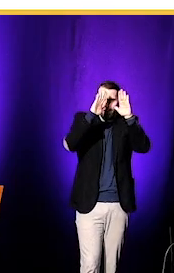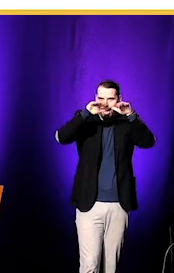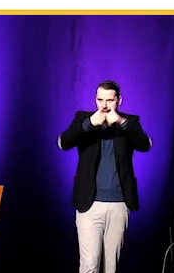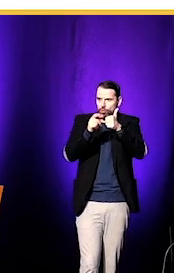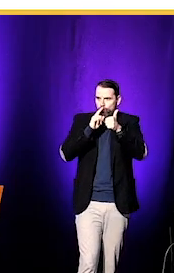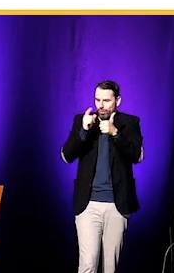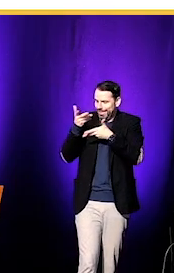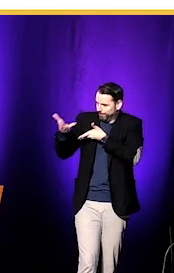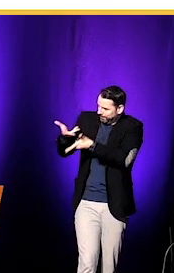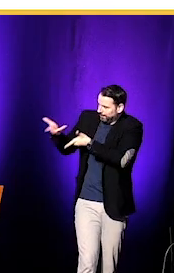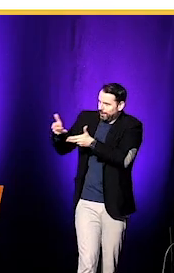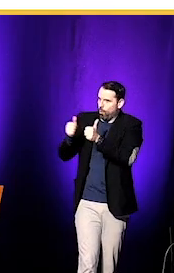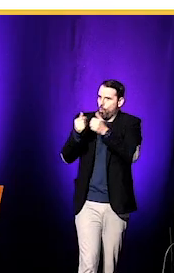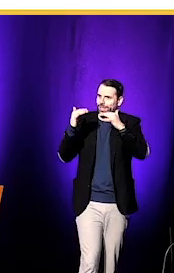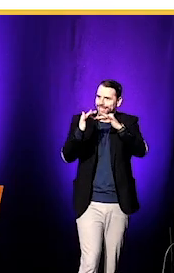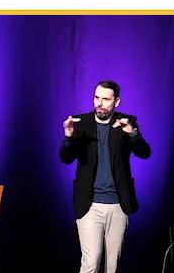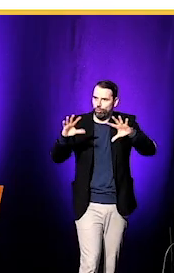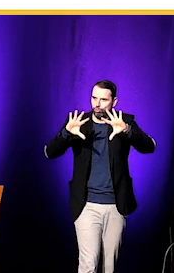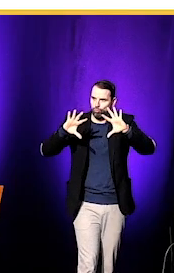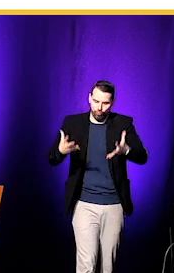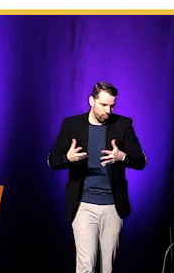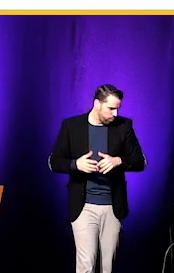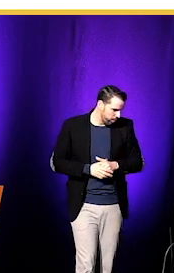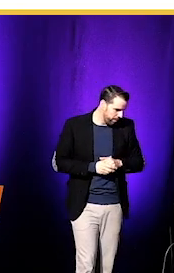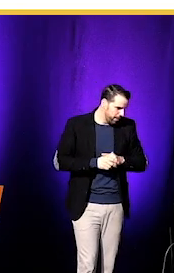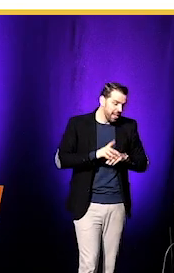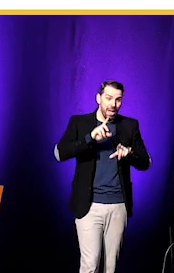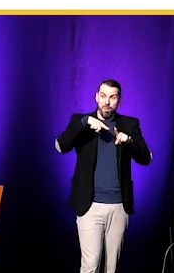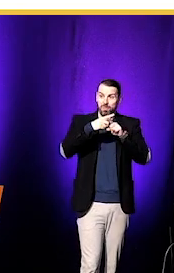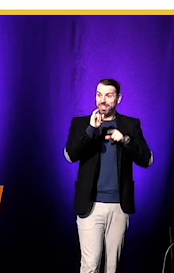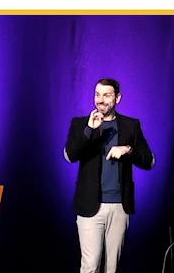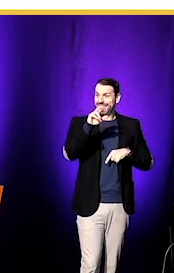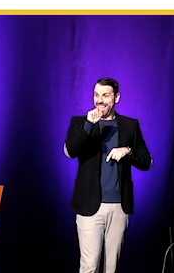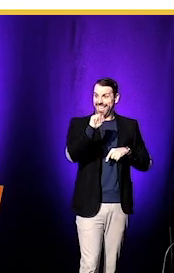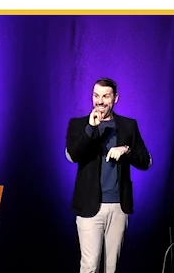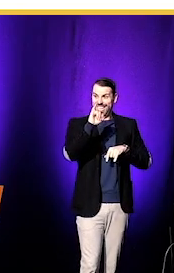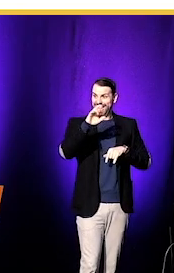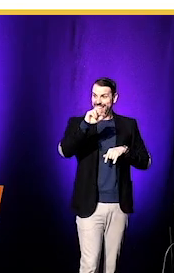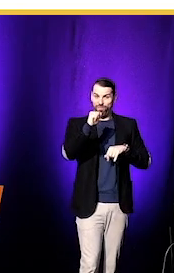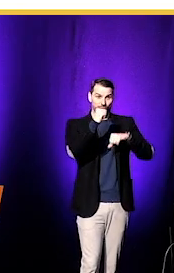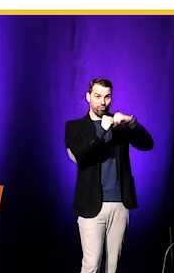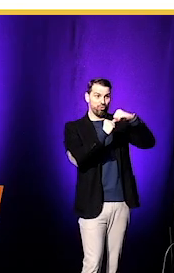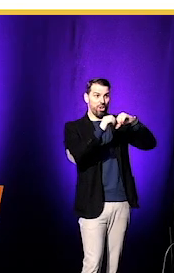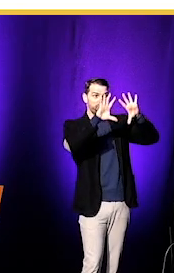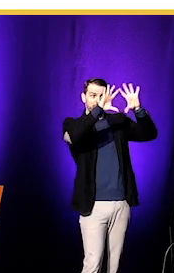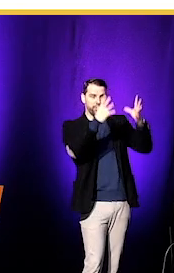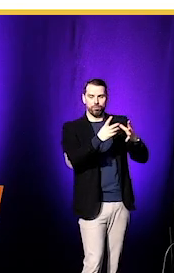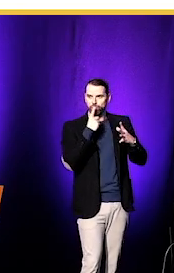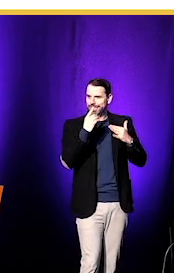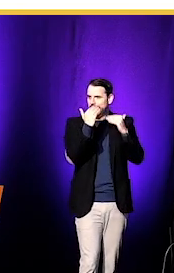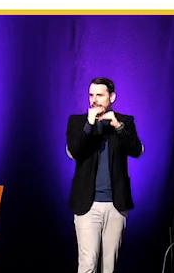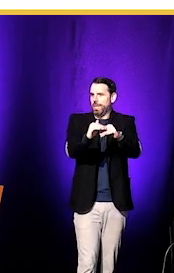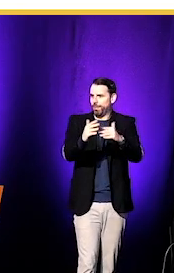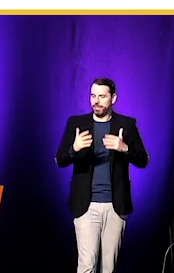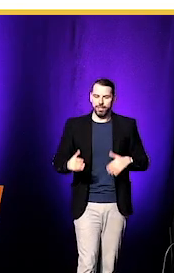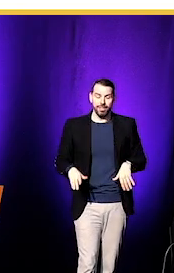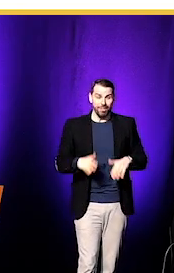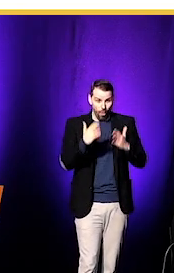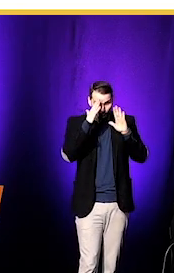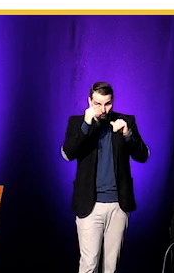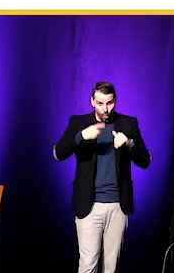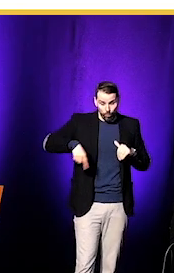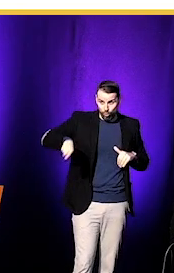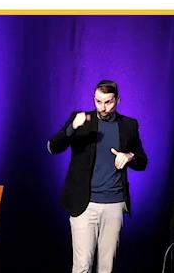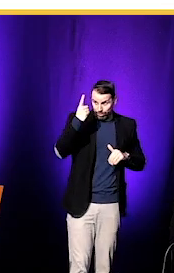possibilities, and especially the infrastructures that delimit life's possibilities. I hope you will begin to understand throughout